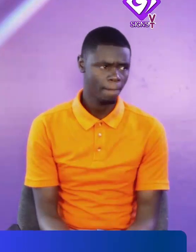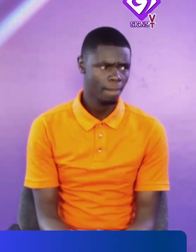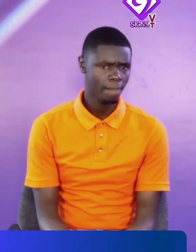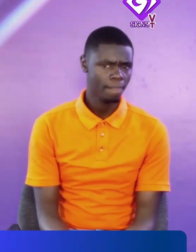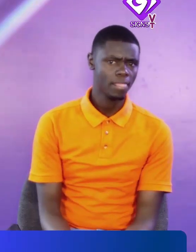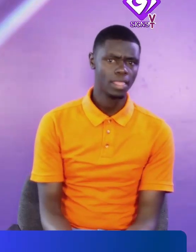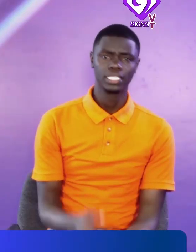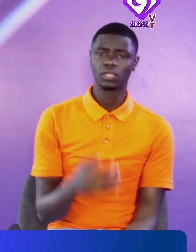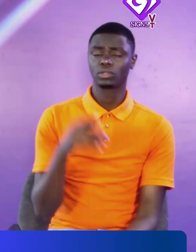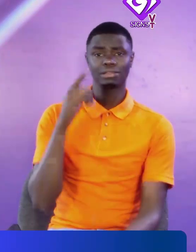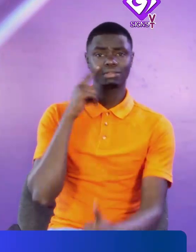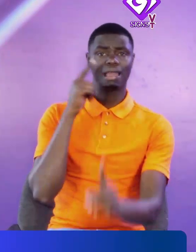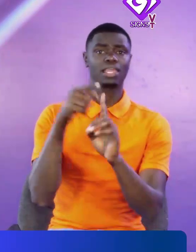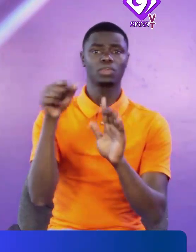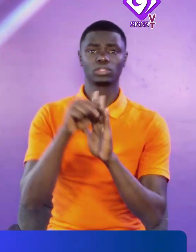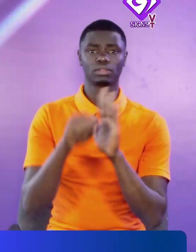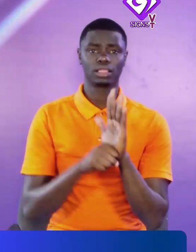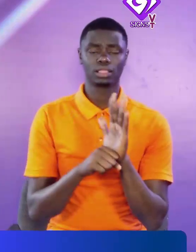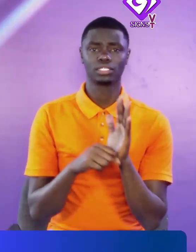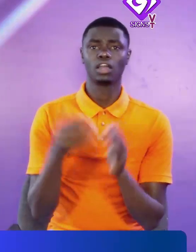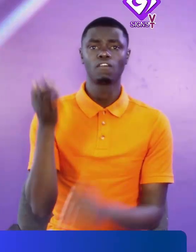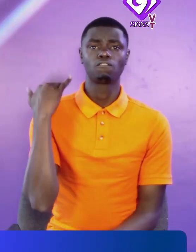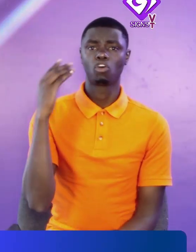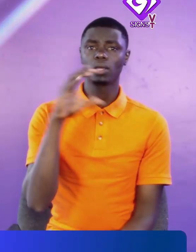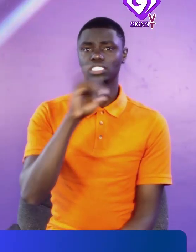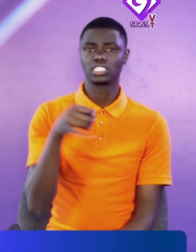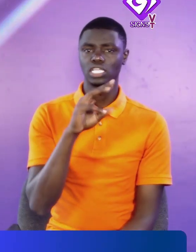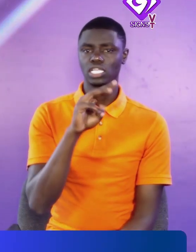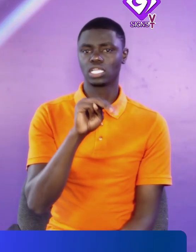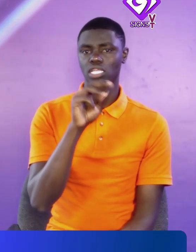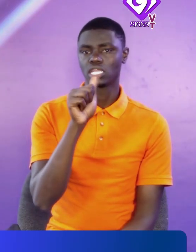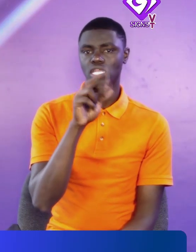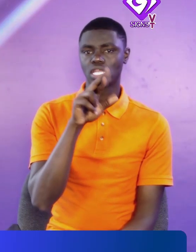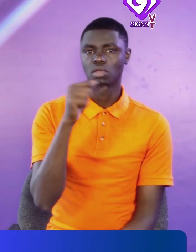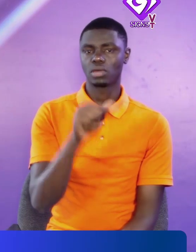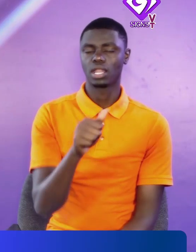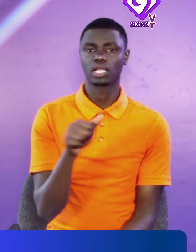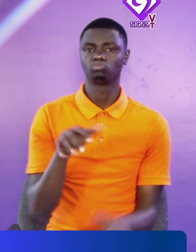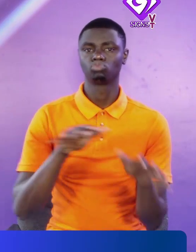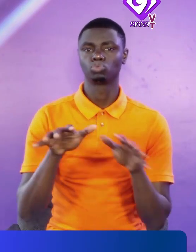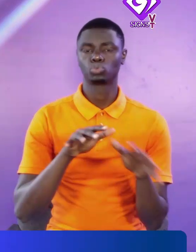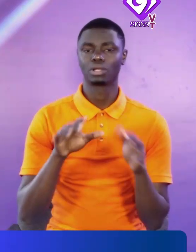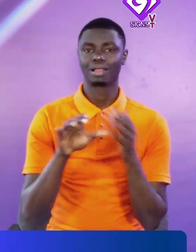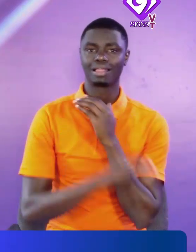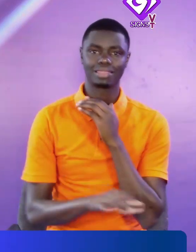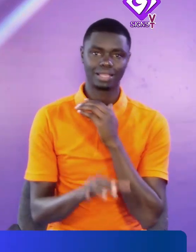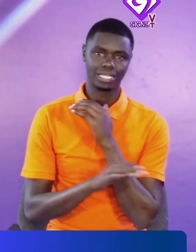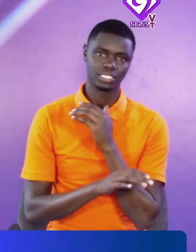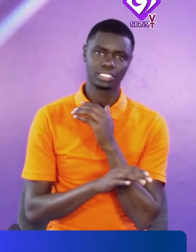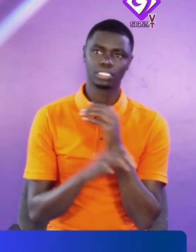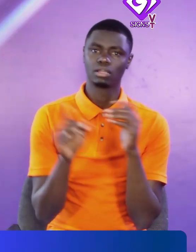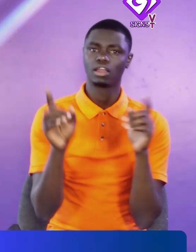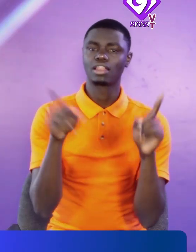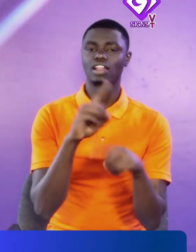on State House, former Chief Justice David Maraga, who shook the country with a landmark verdict nullifying the outcome